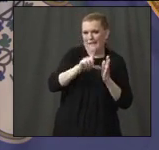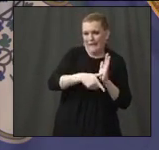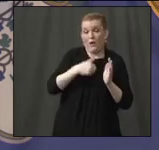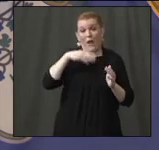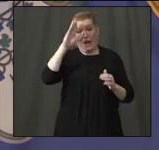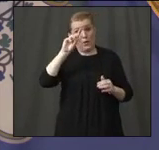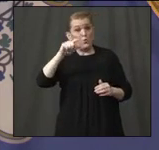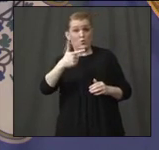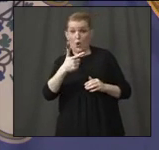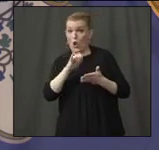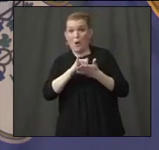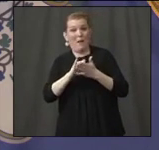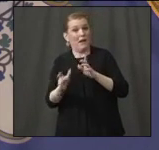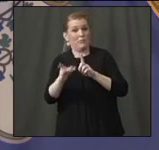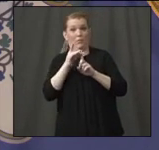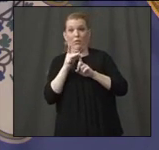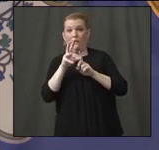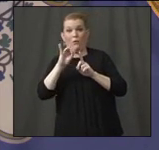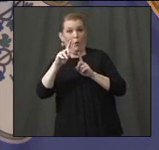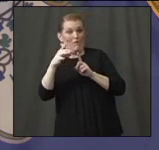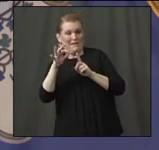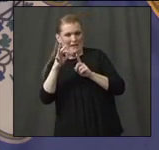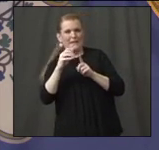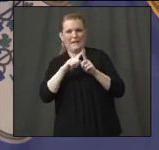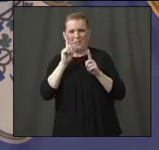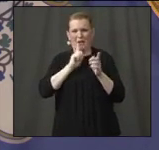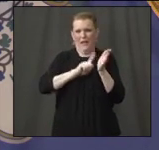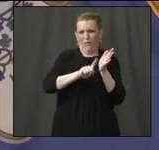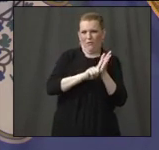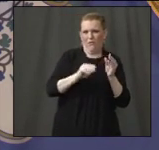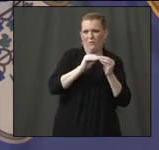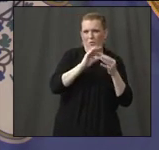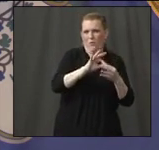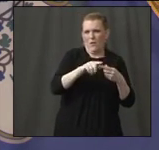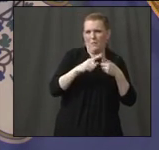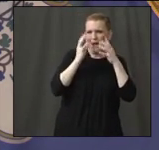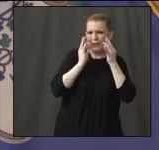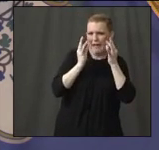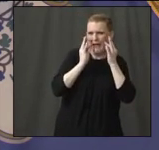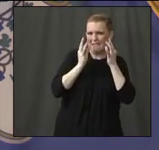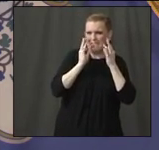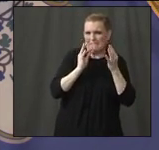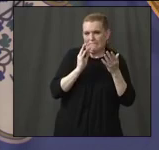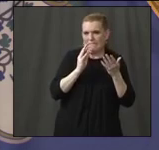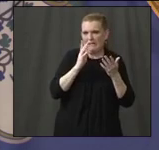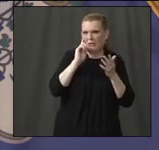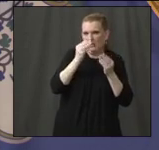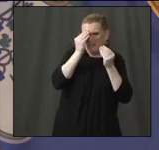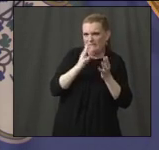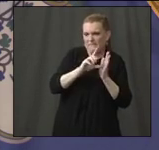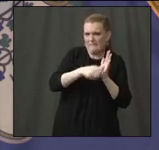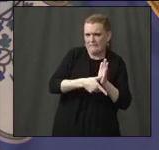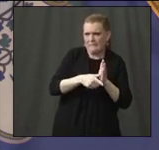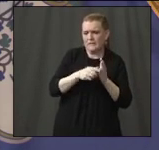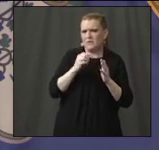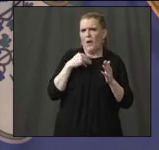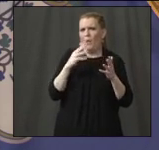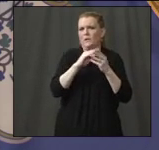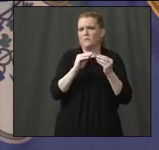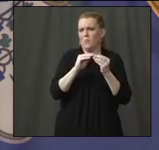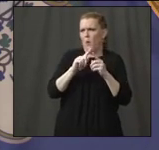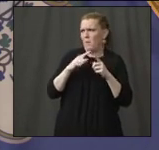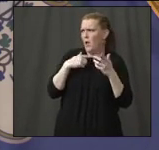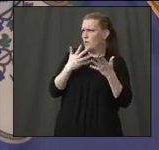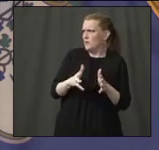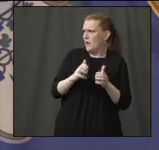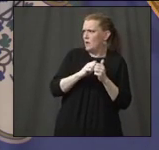do. Let me just say one thing, if I could. Are we done with questions, Max? We have one more question that, from technical difficulties.